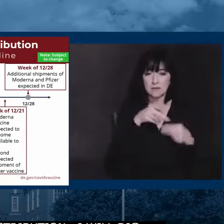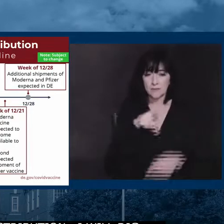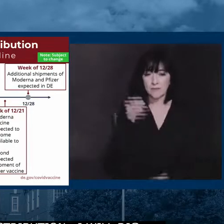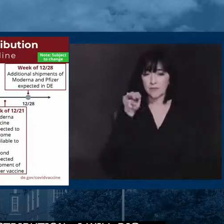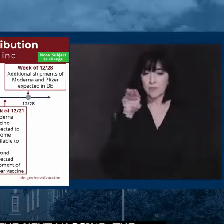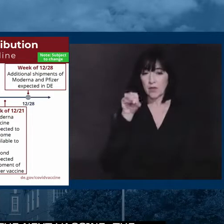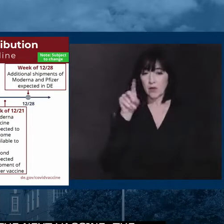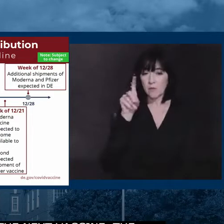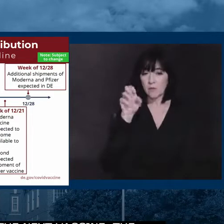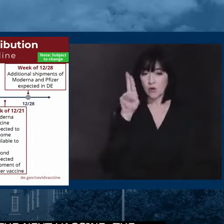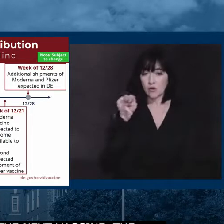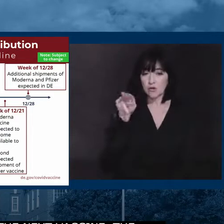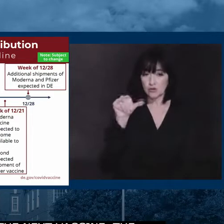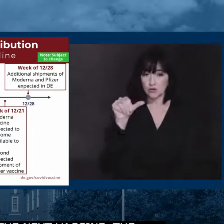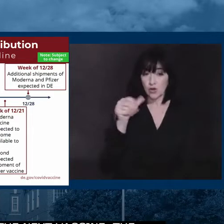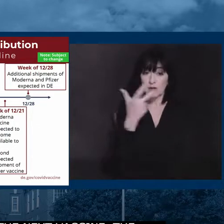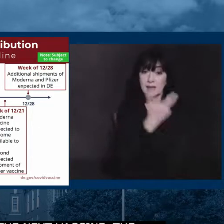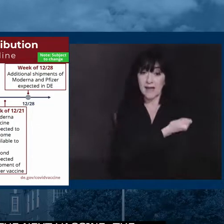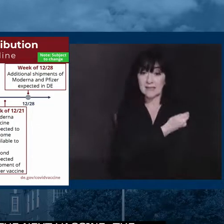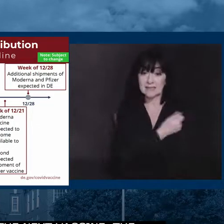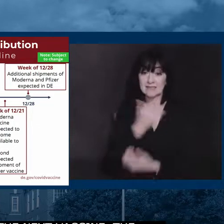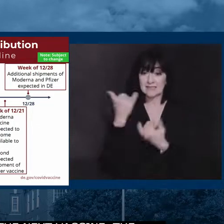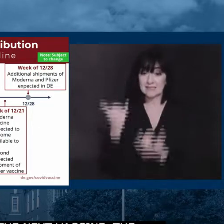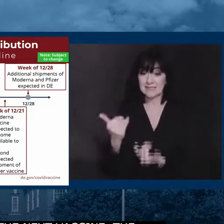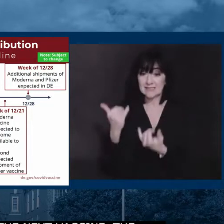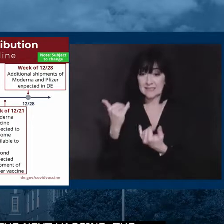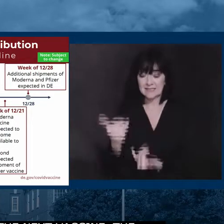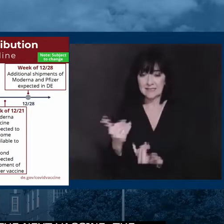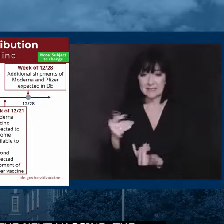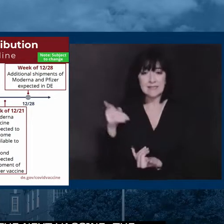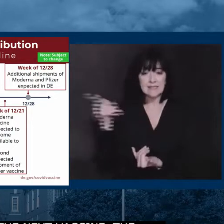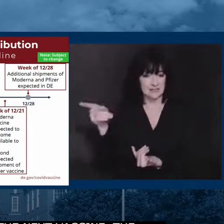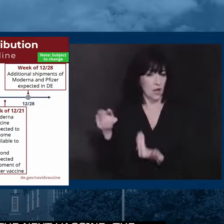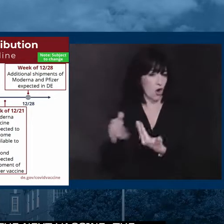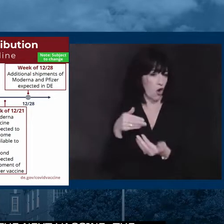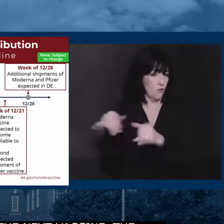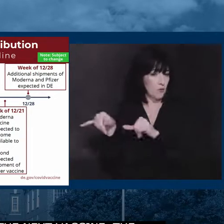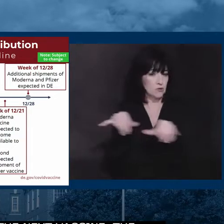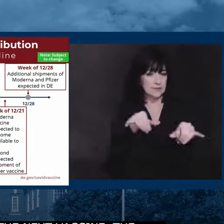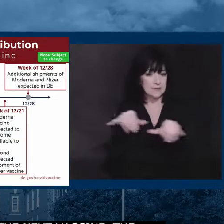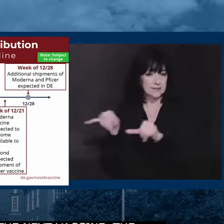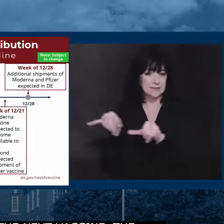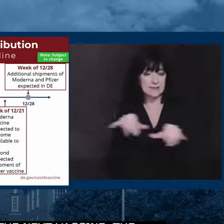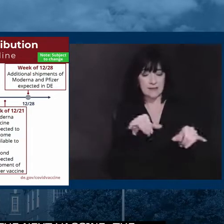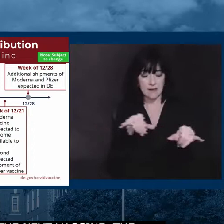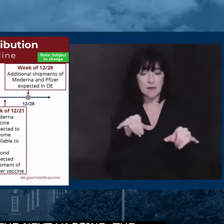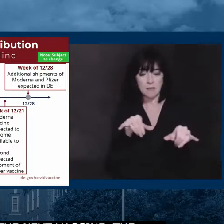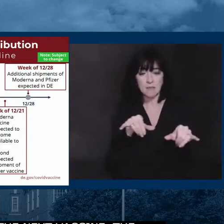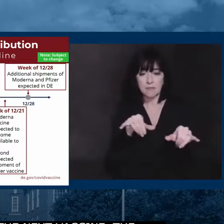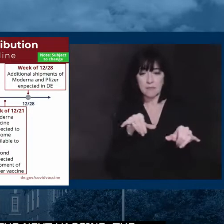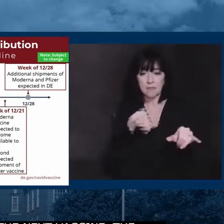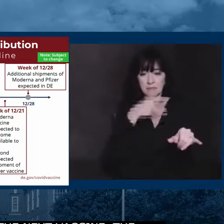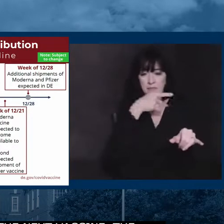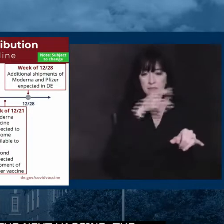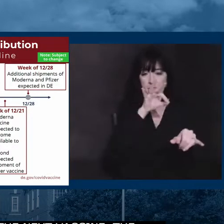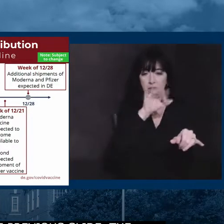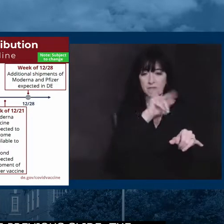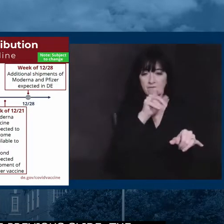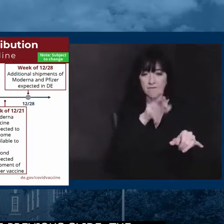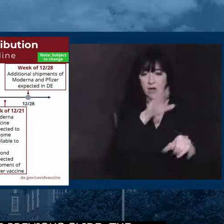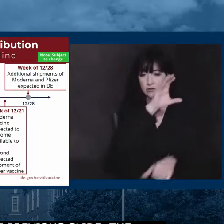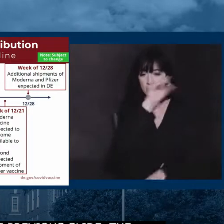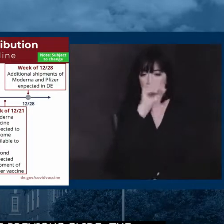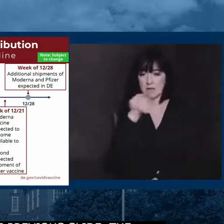Moderna vaccine is now kind of on the same timeline as Pfizer, only a week later. So it's expected to go through